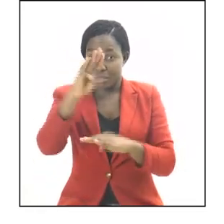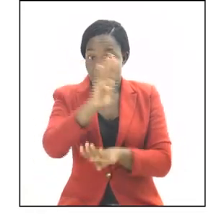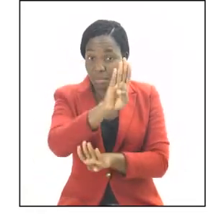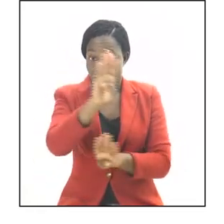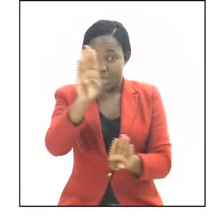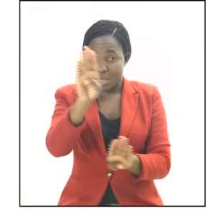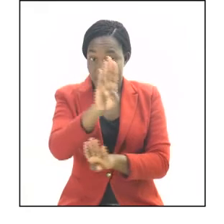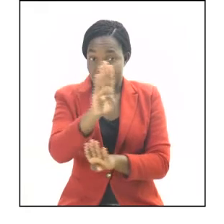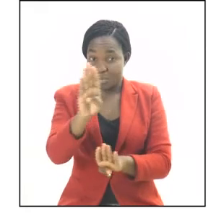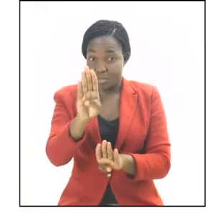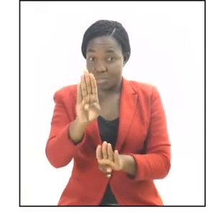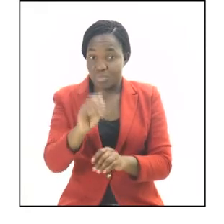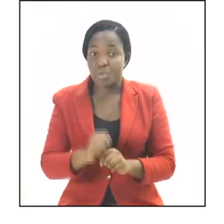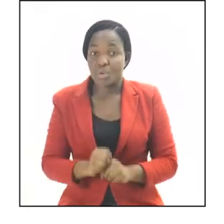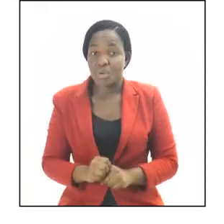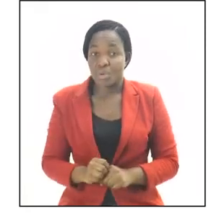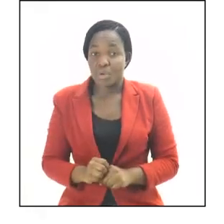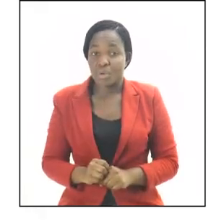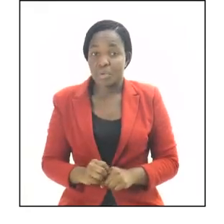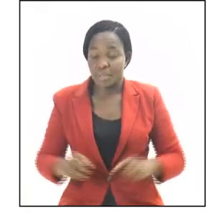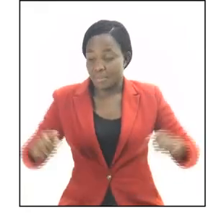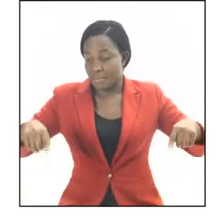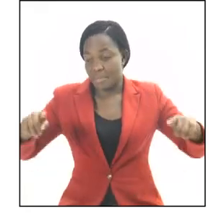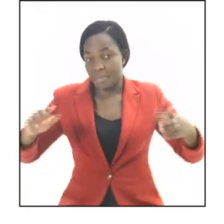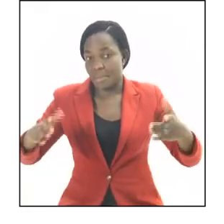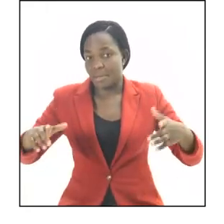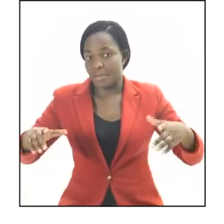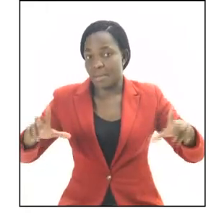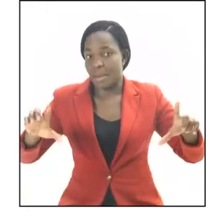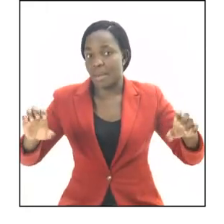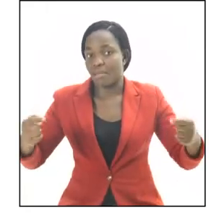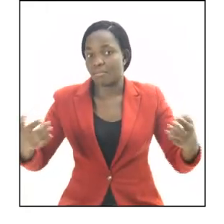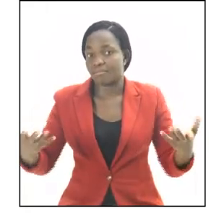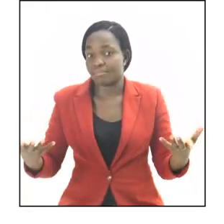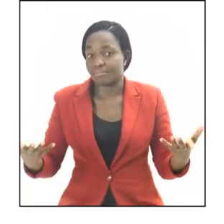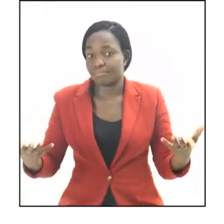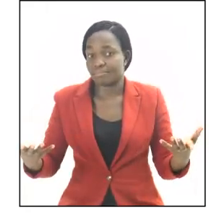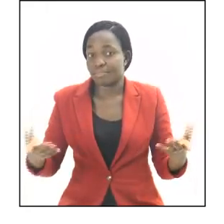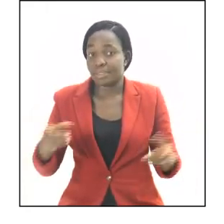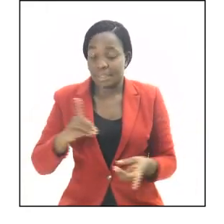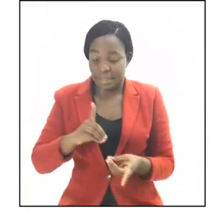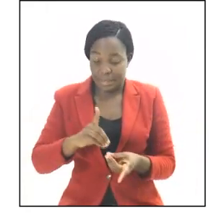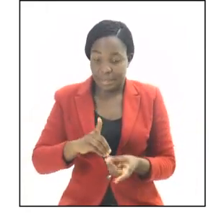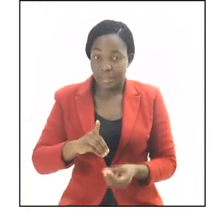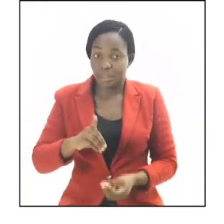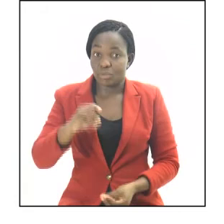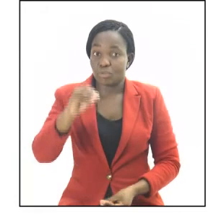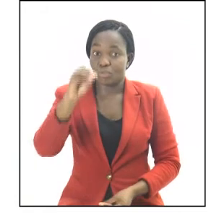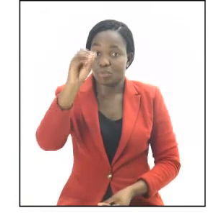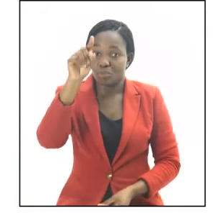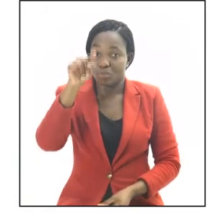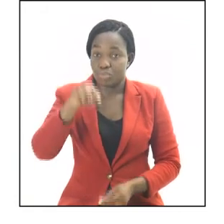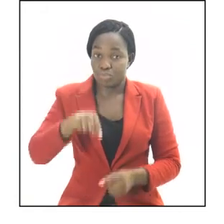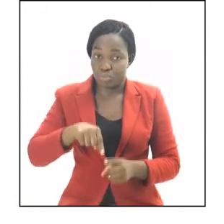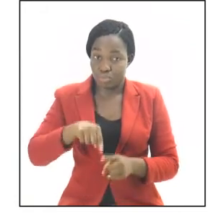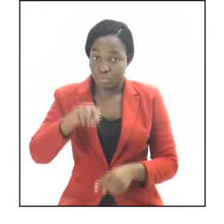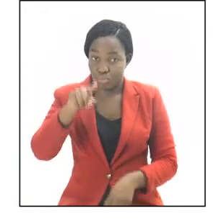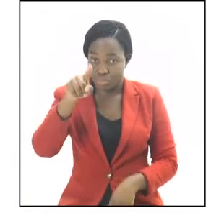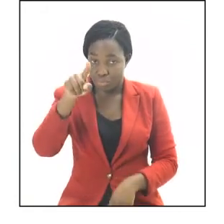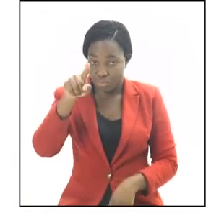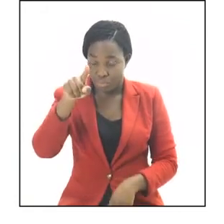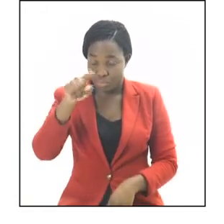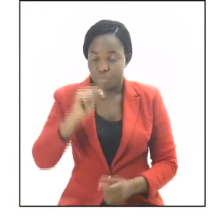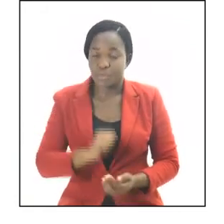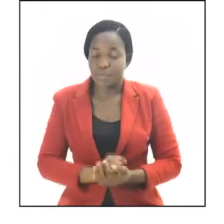2 sides are the legs of the trapezium. The distance at right angles between one base and